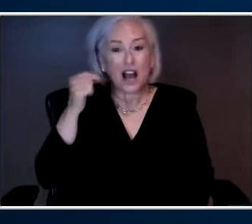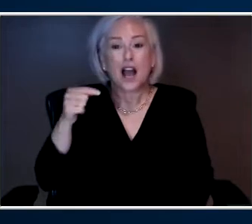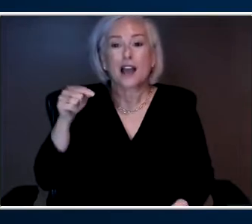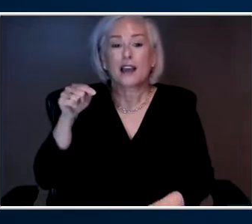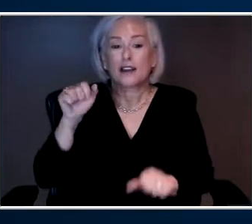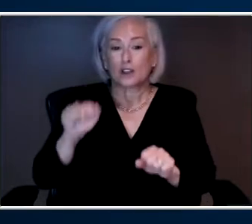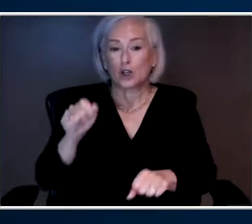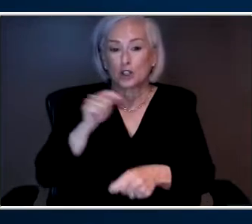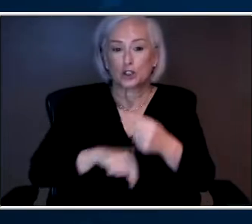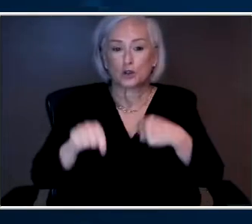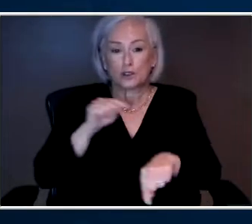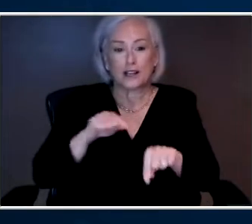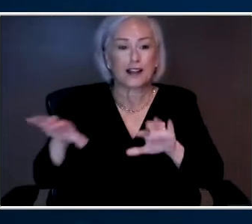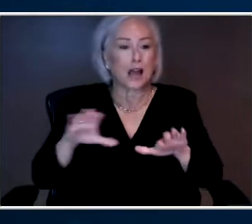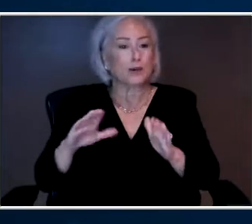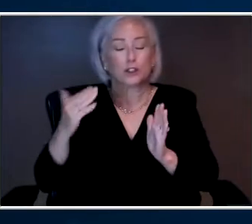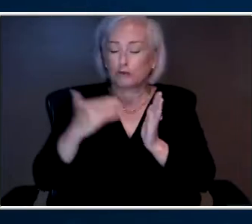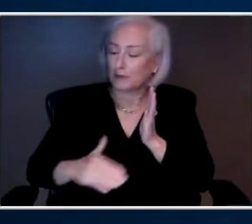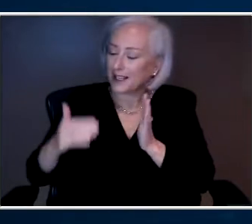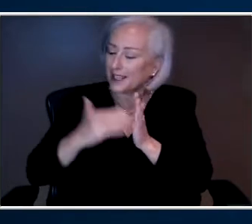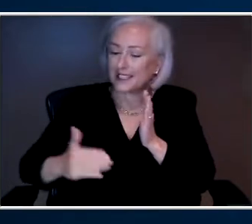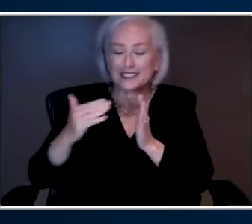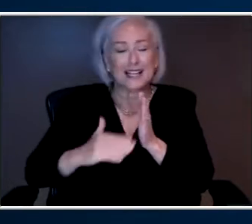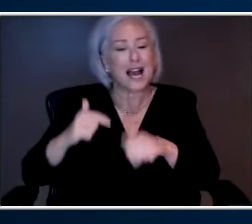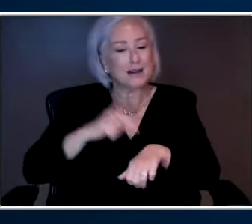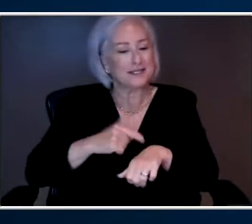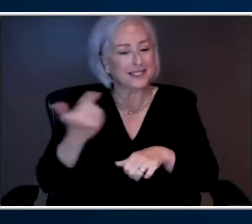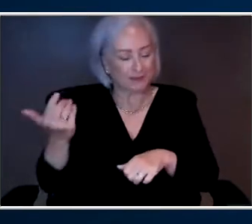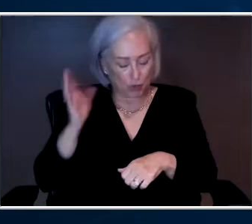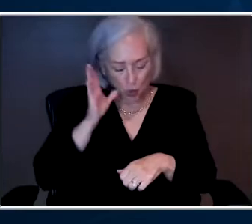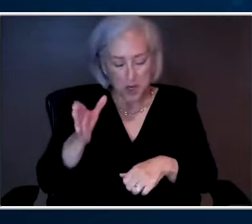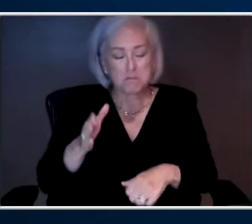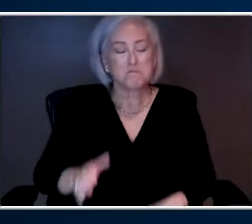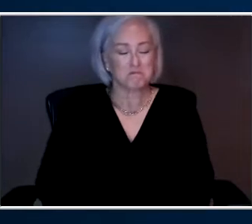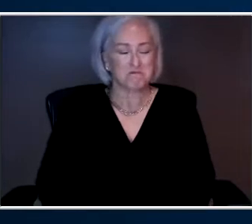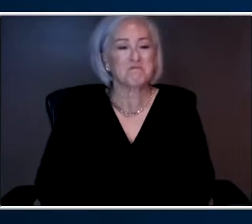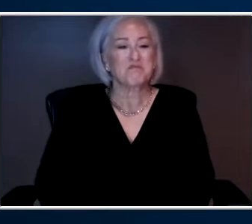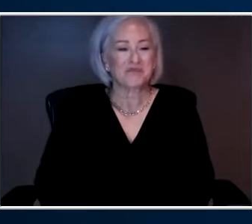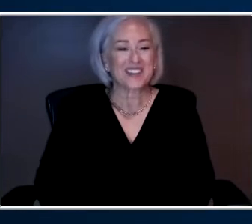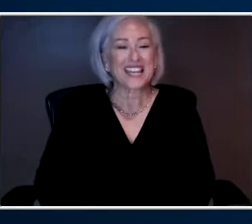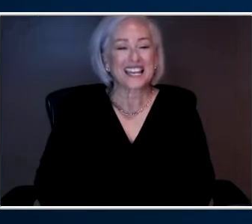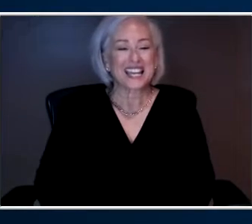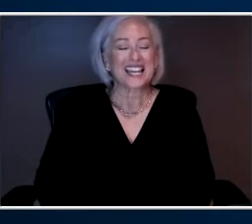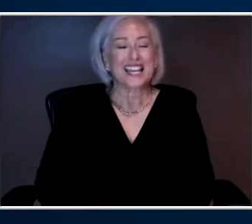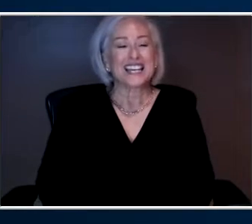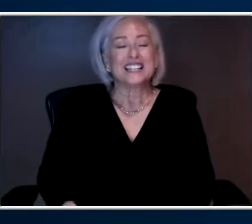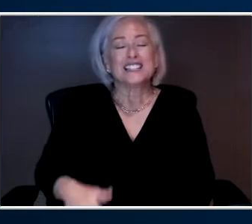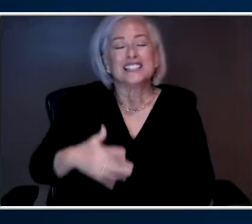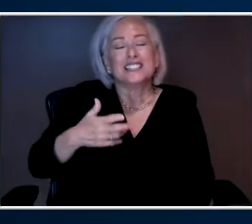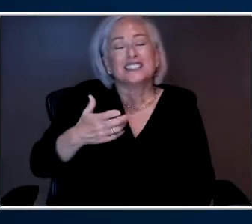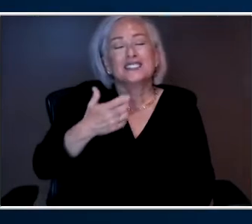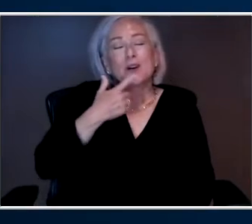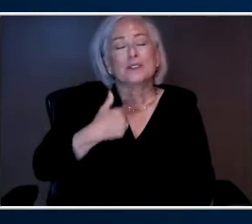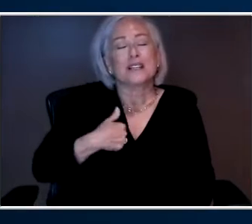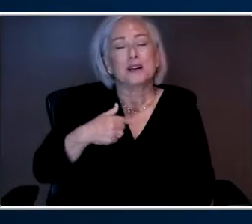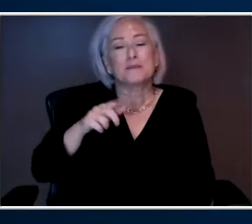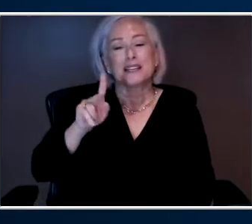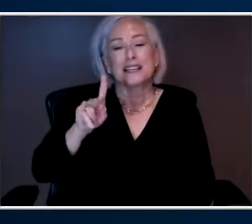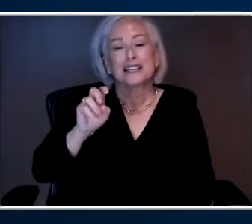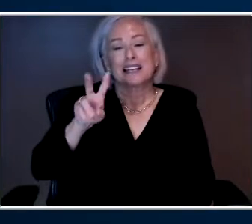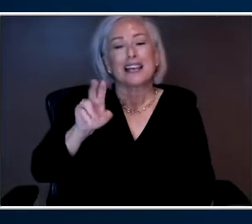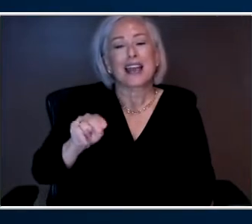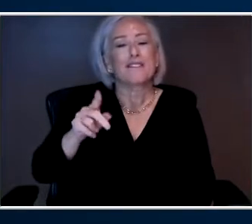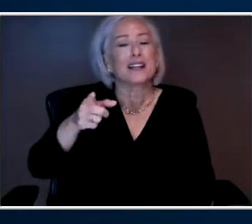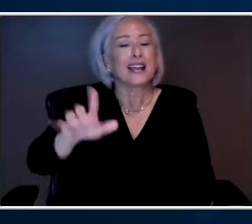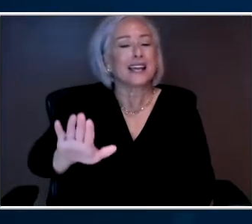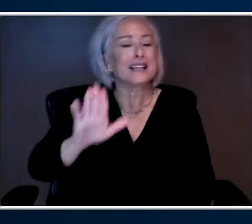it 1,000,000 times over. I bet you would. I know you would. And Yep. So what does Kevin have to look forward to? It's a gift